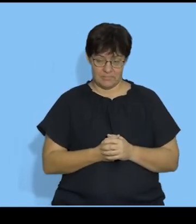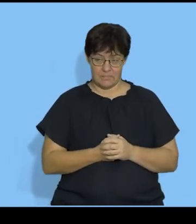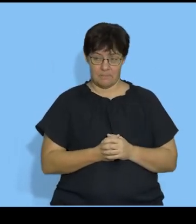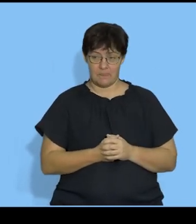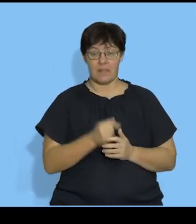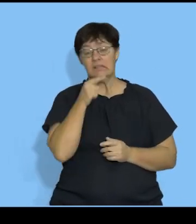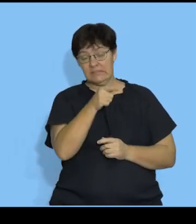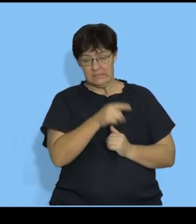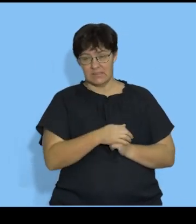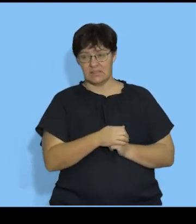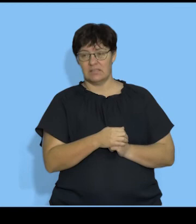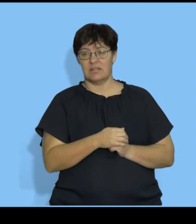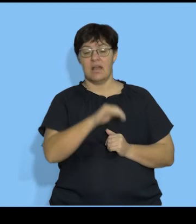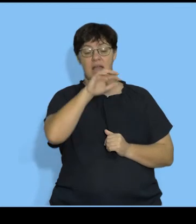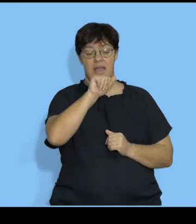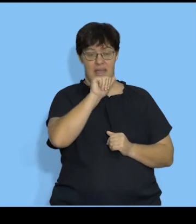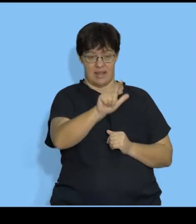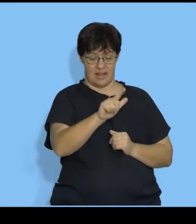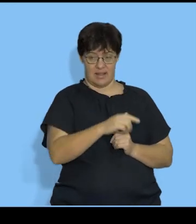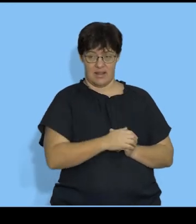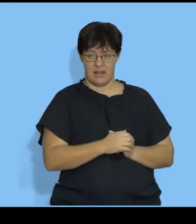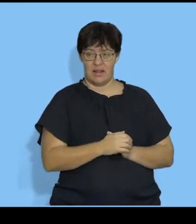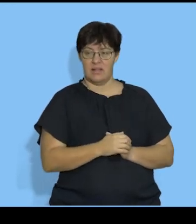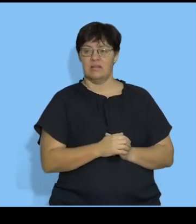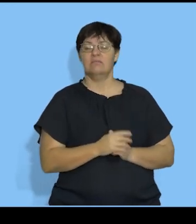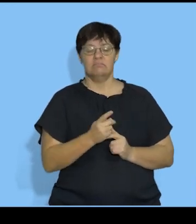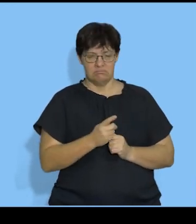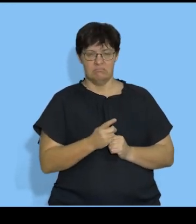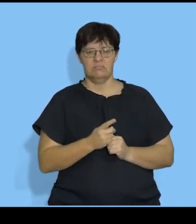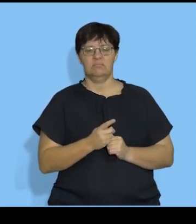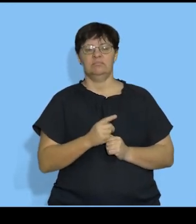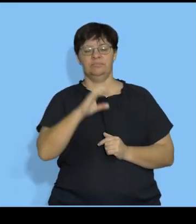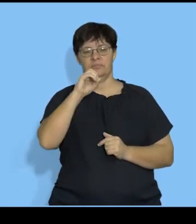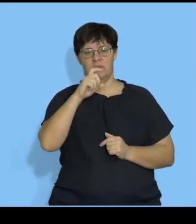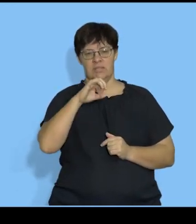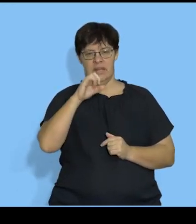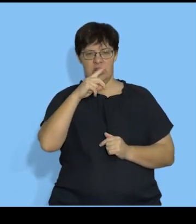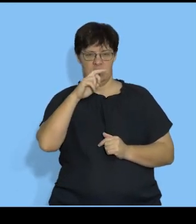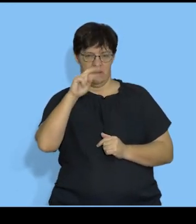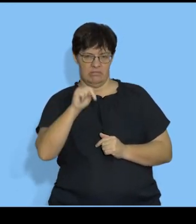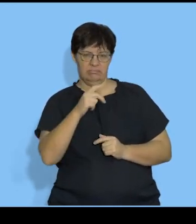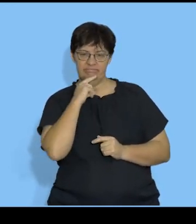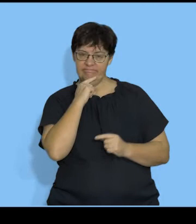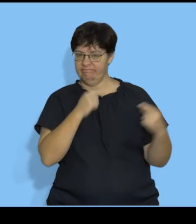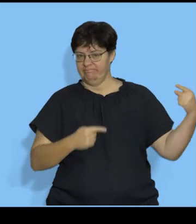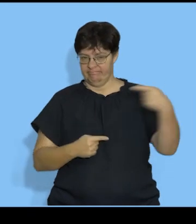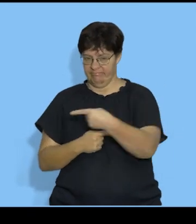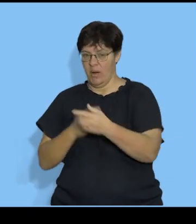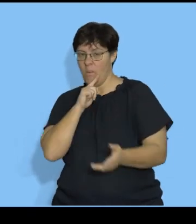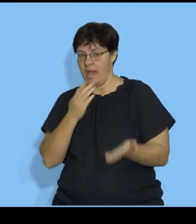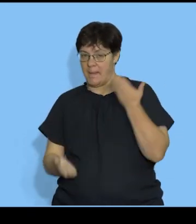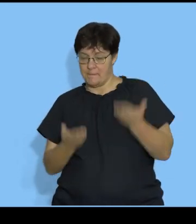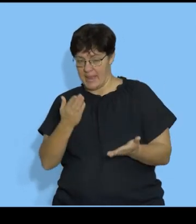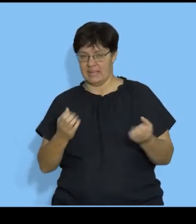this case, it's going to be aluminium undergoing oxidation. Now it goes in one way because the comparative strength